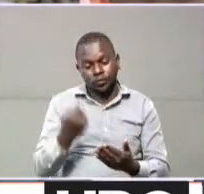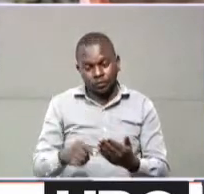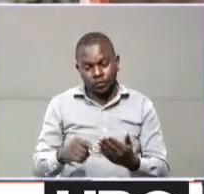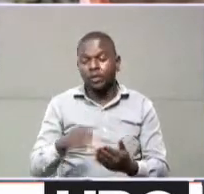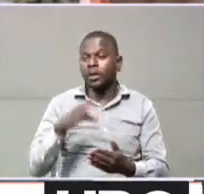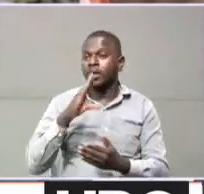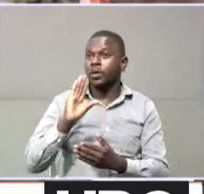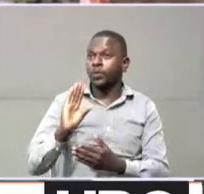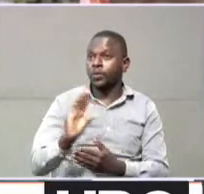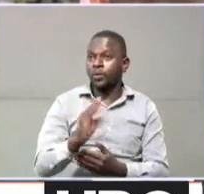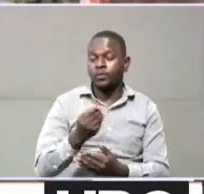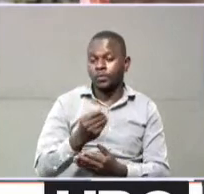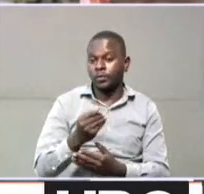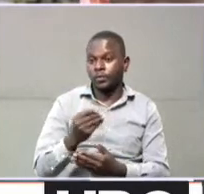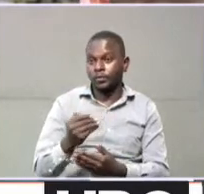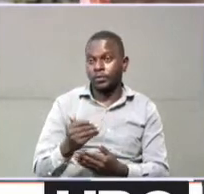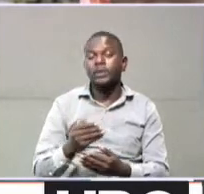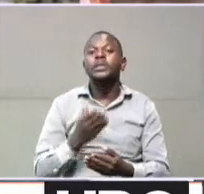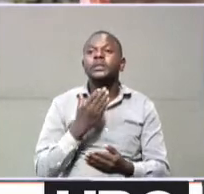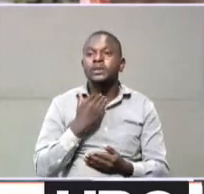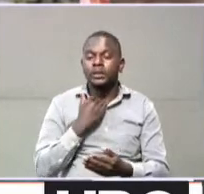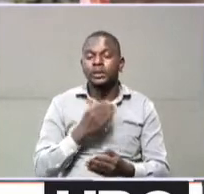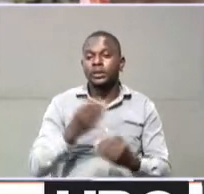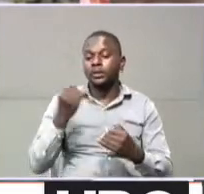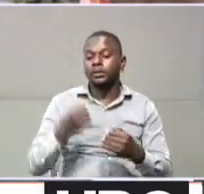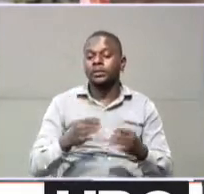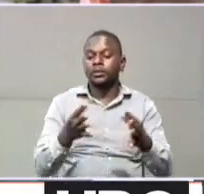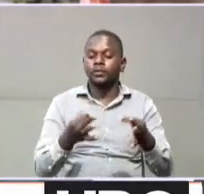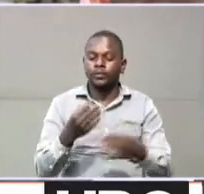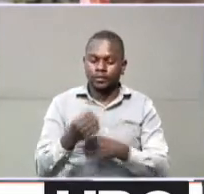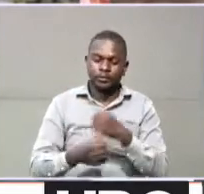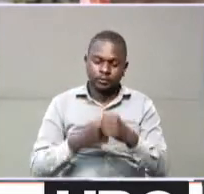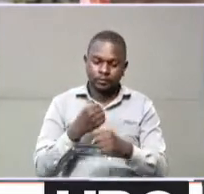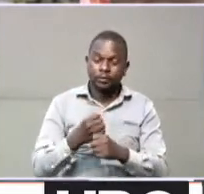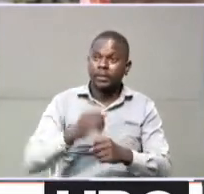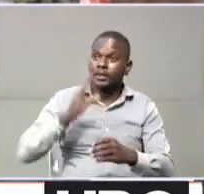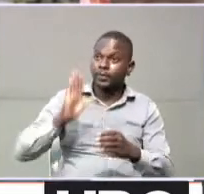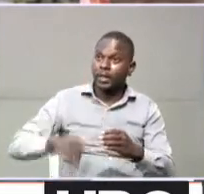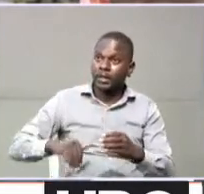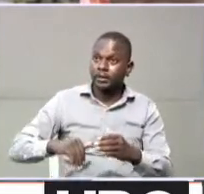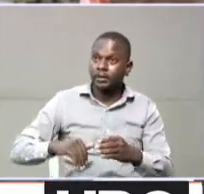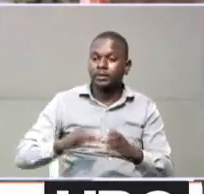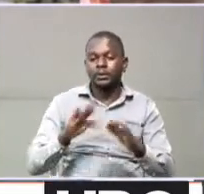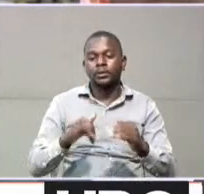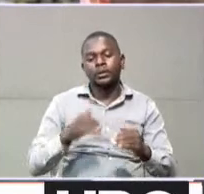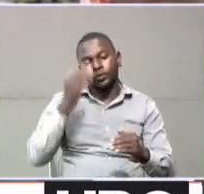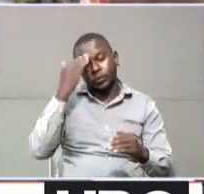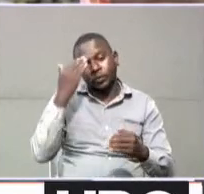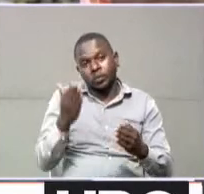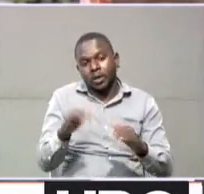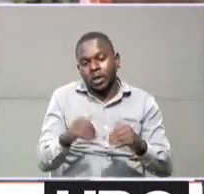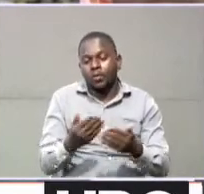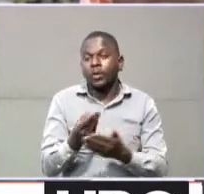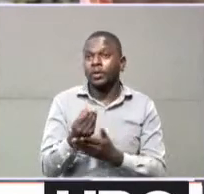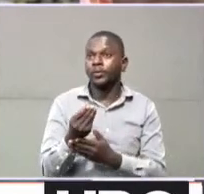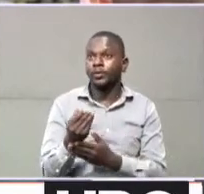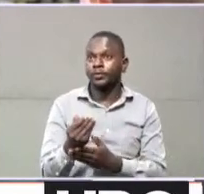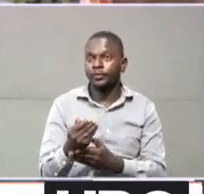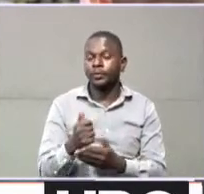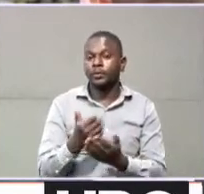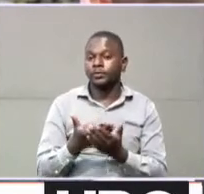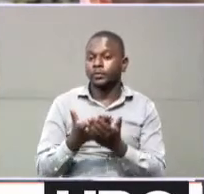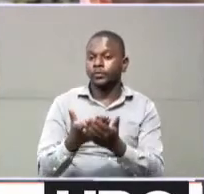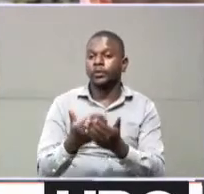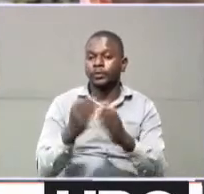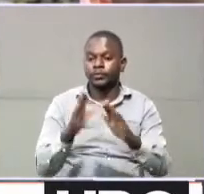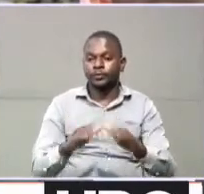of money would be required at the end of the financial year as a balance we did not know how much money to present to